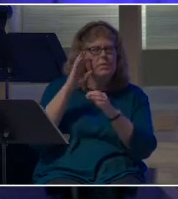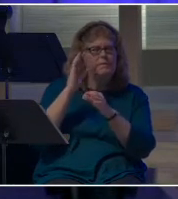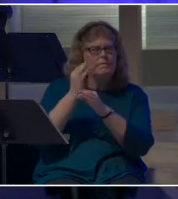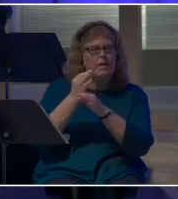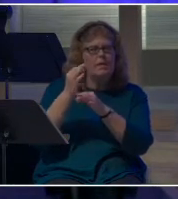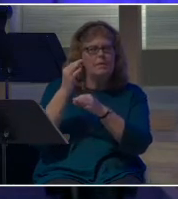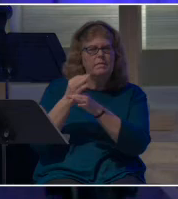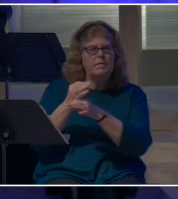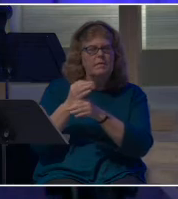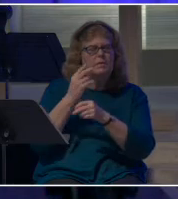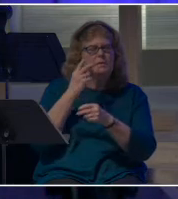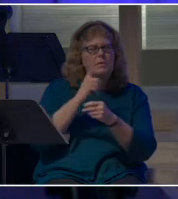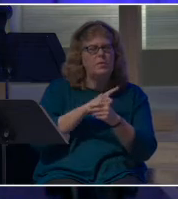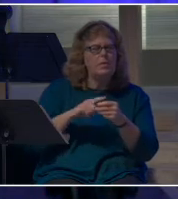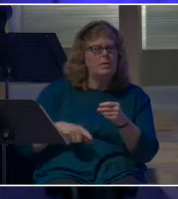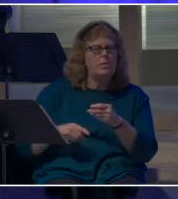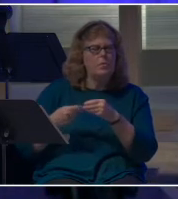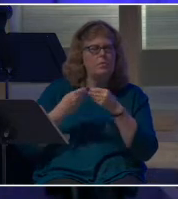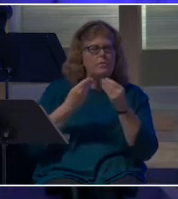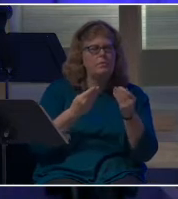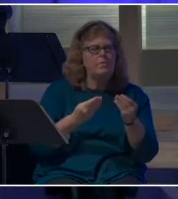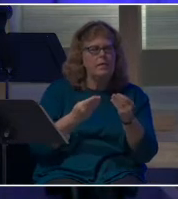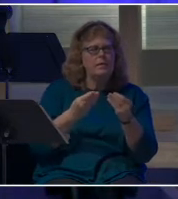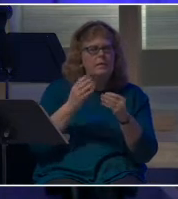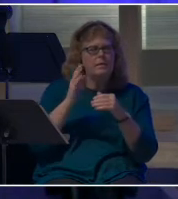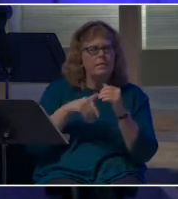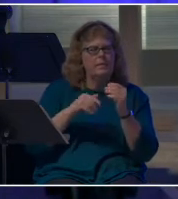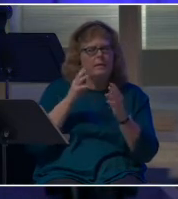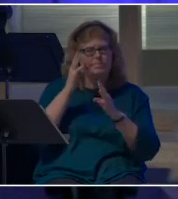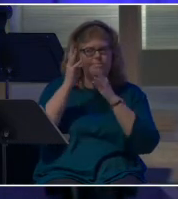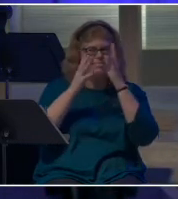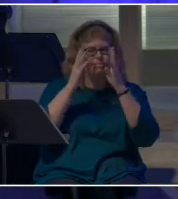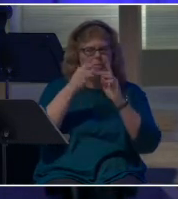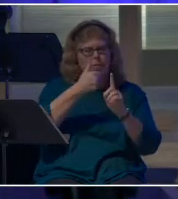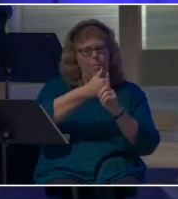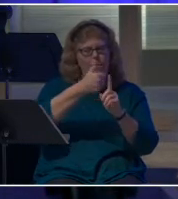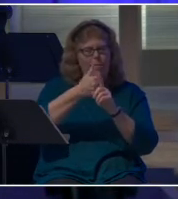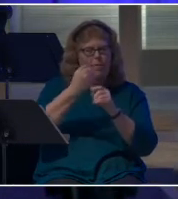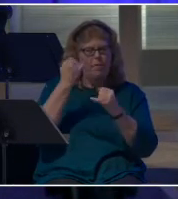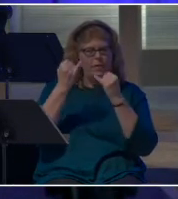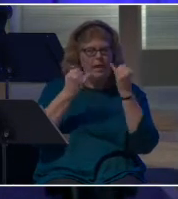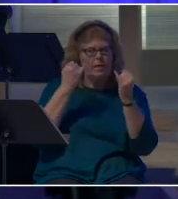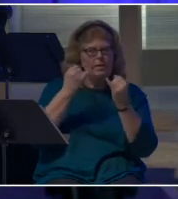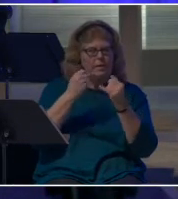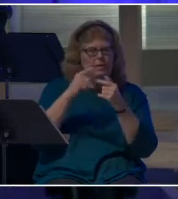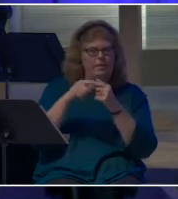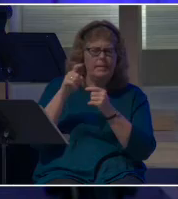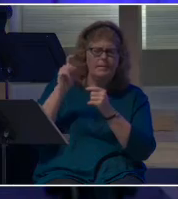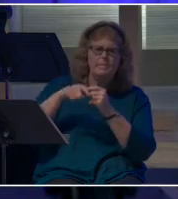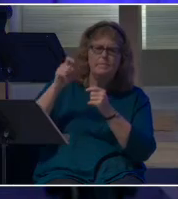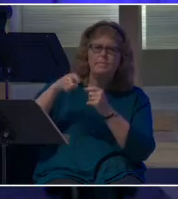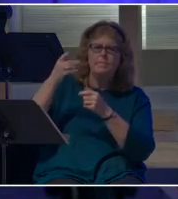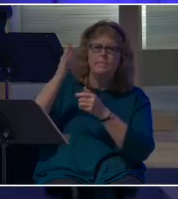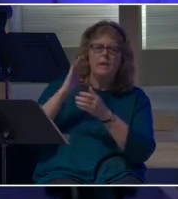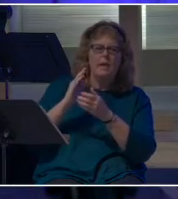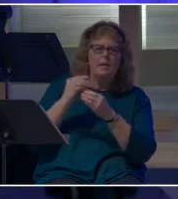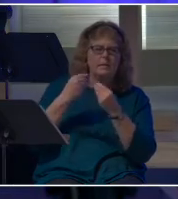faithfulness and see what the Lord provided instead of coming up with the solution and then demanding that